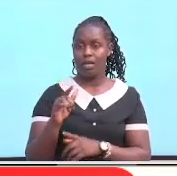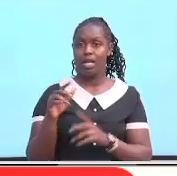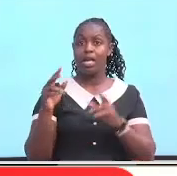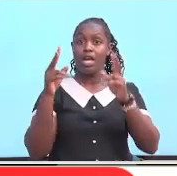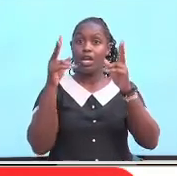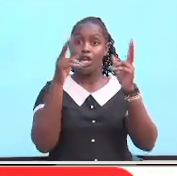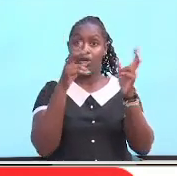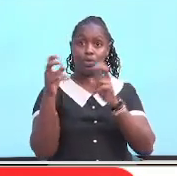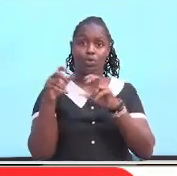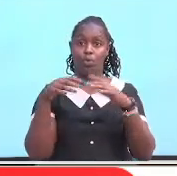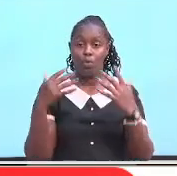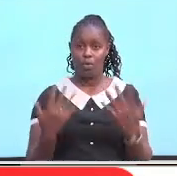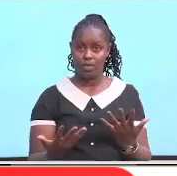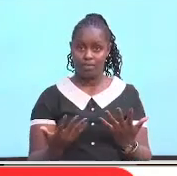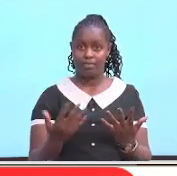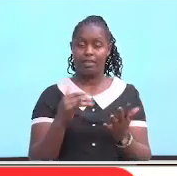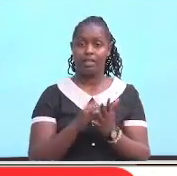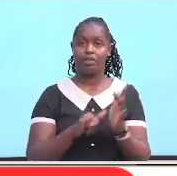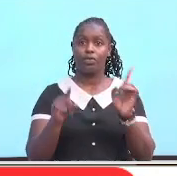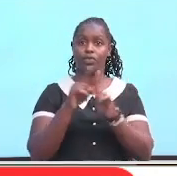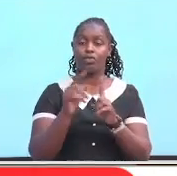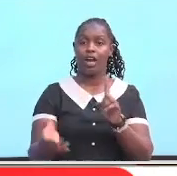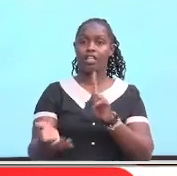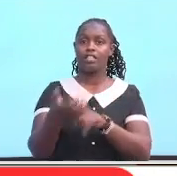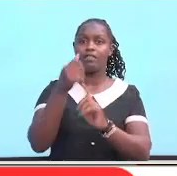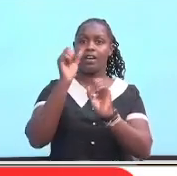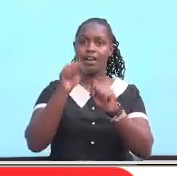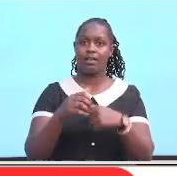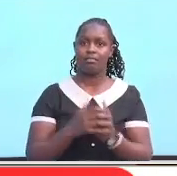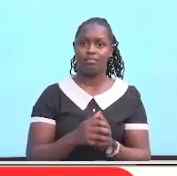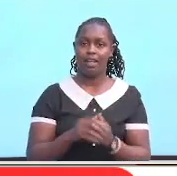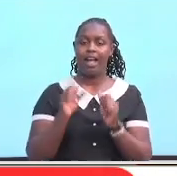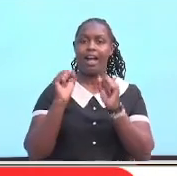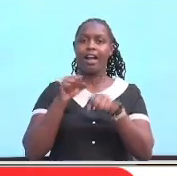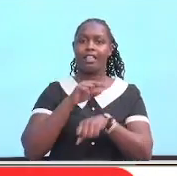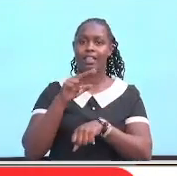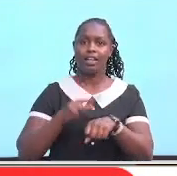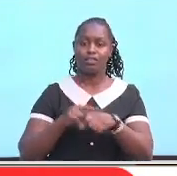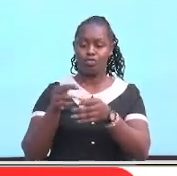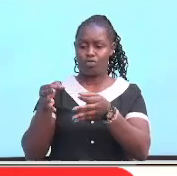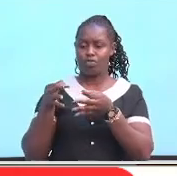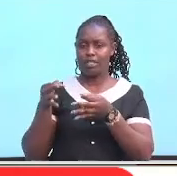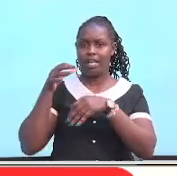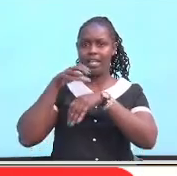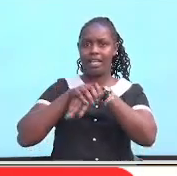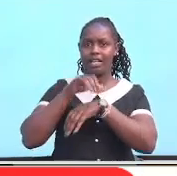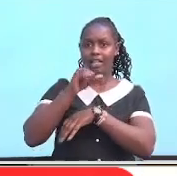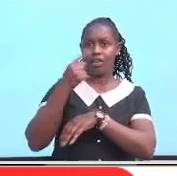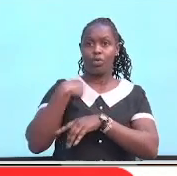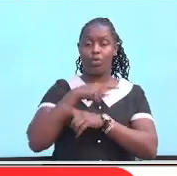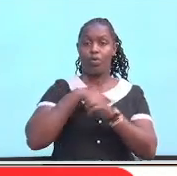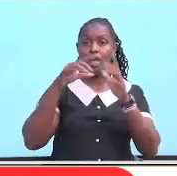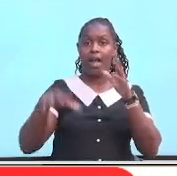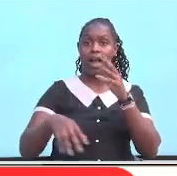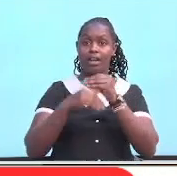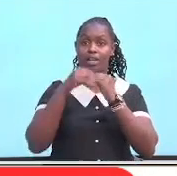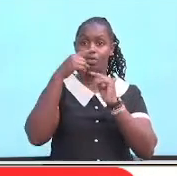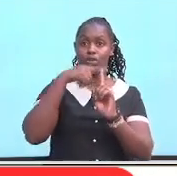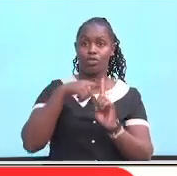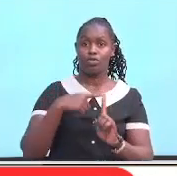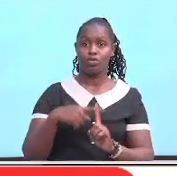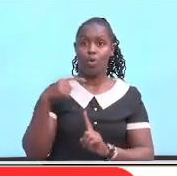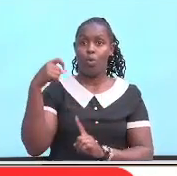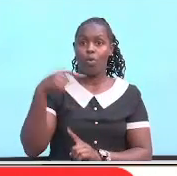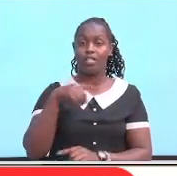is, can you afford it? Can the National Treasury afford it? You are adding to the total wage bill.